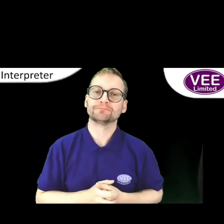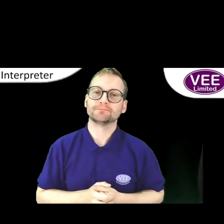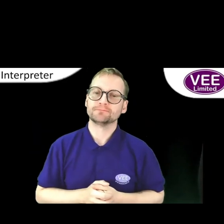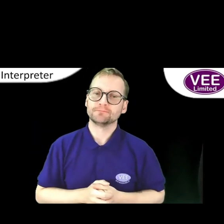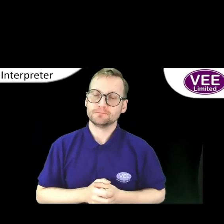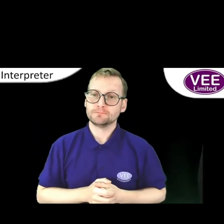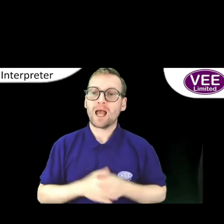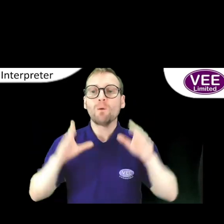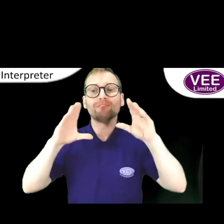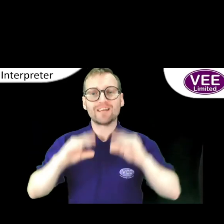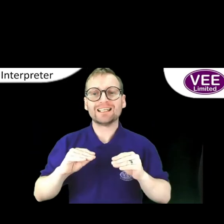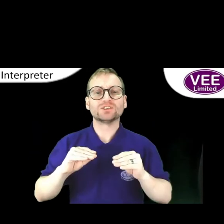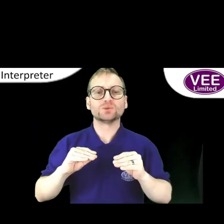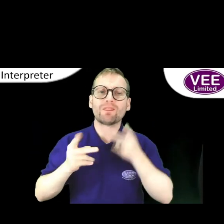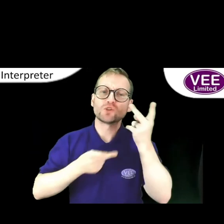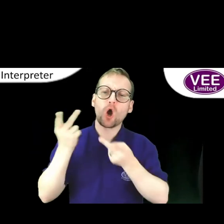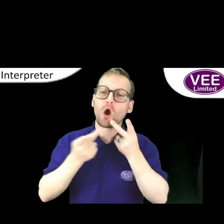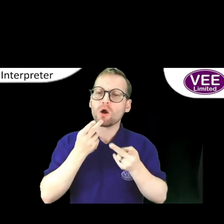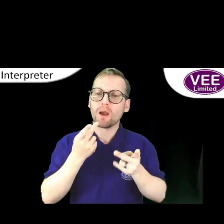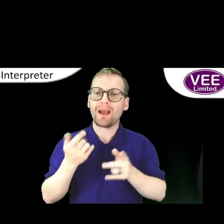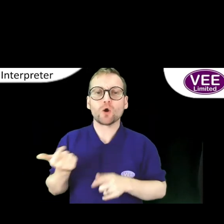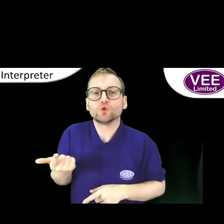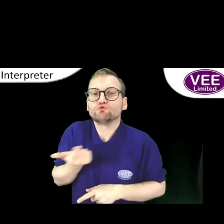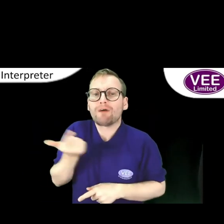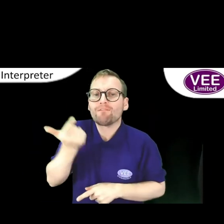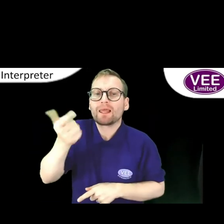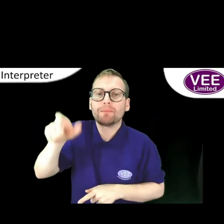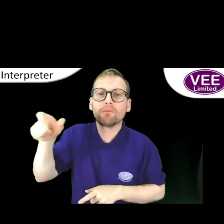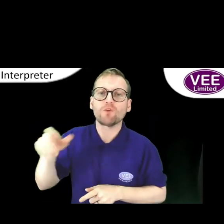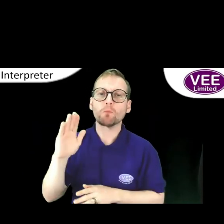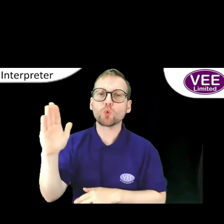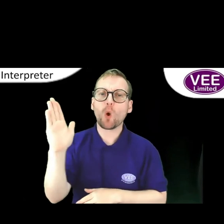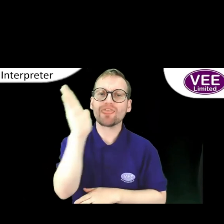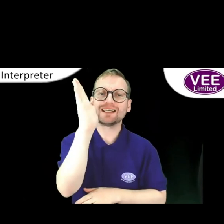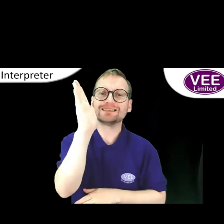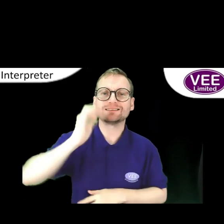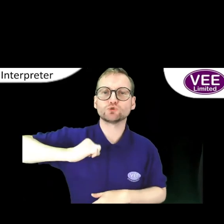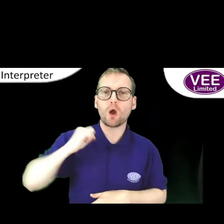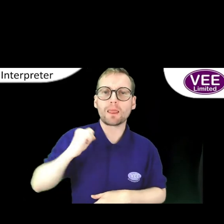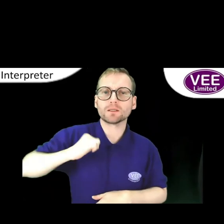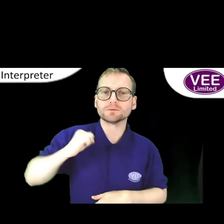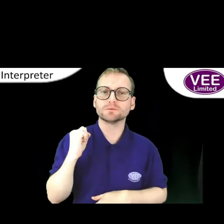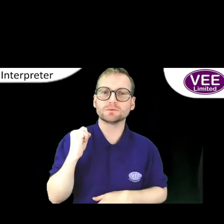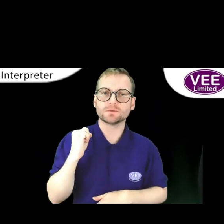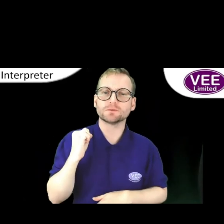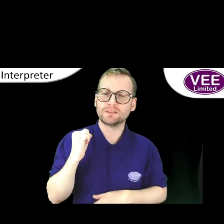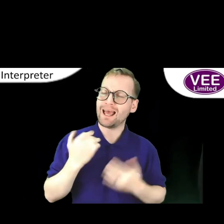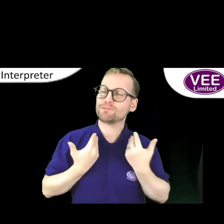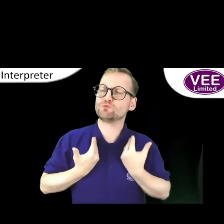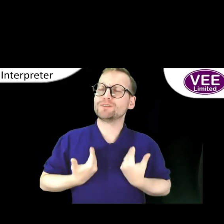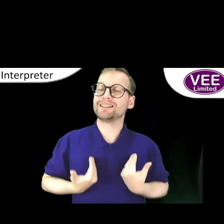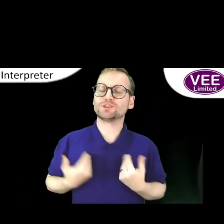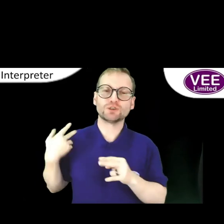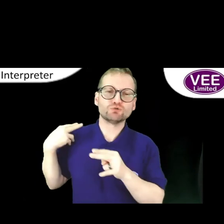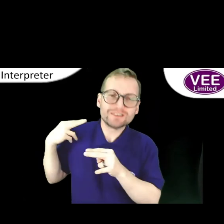I'm going to finish off with this song, and it's a song of the travelling people from the northeast of Scotland. There is a rich tradition of